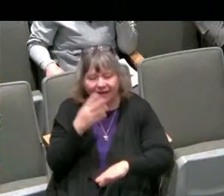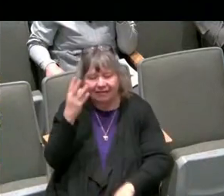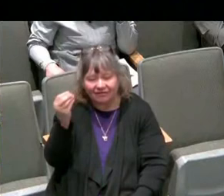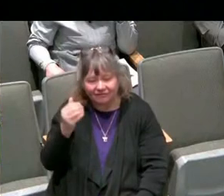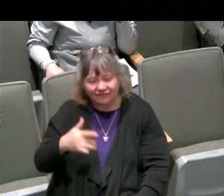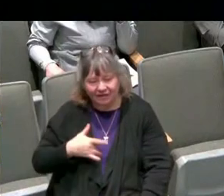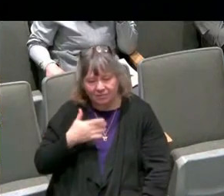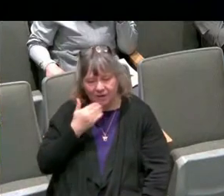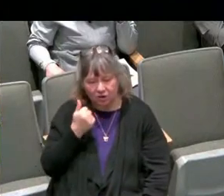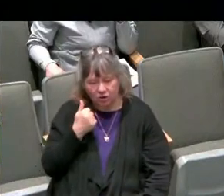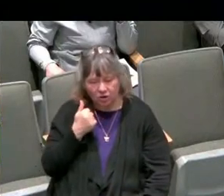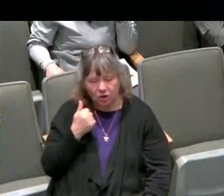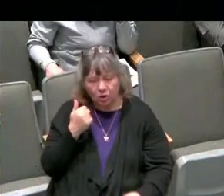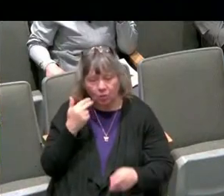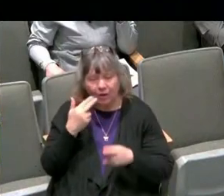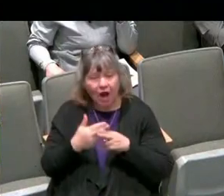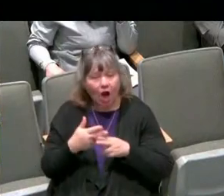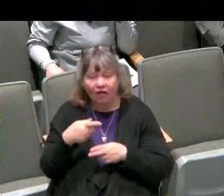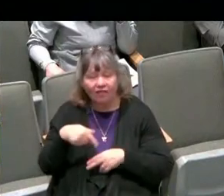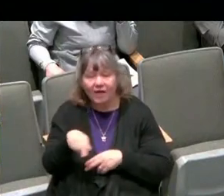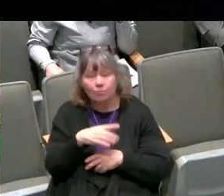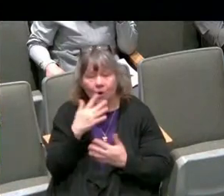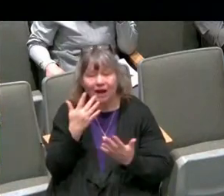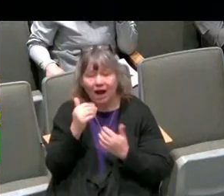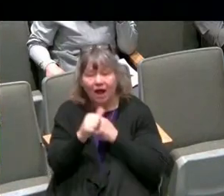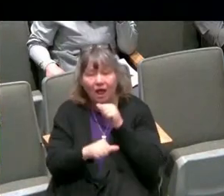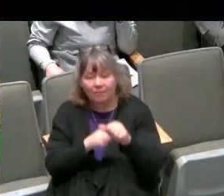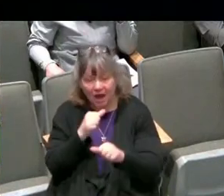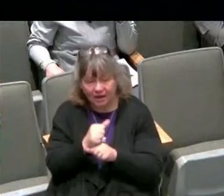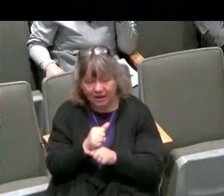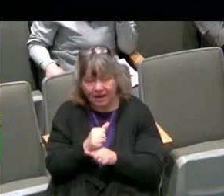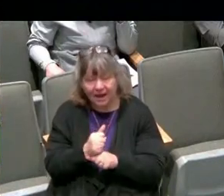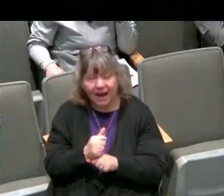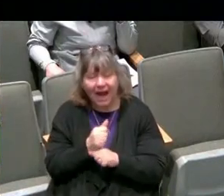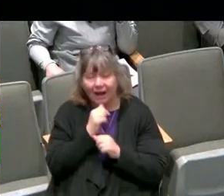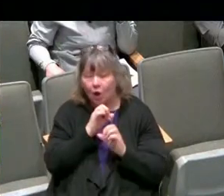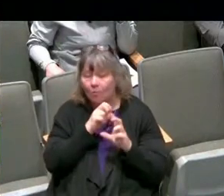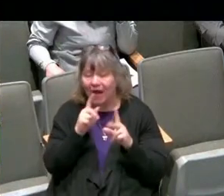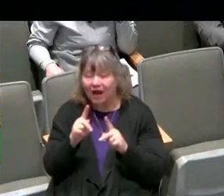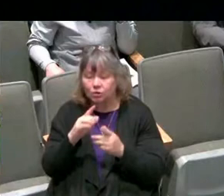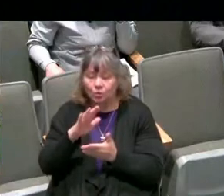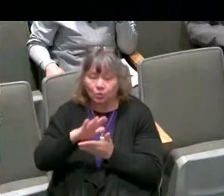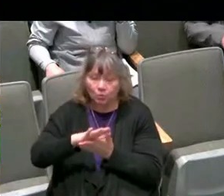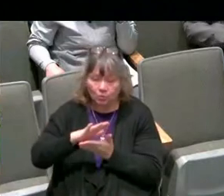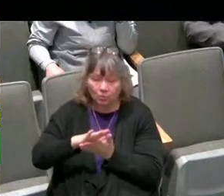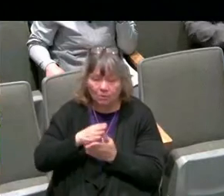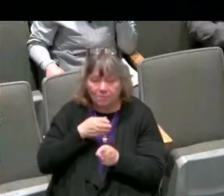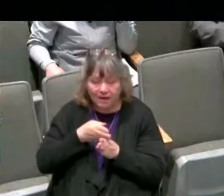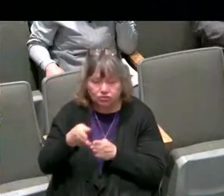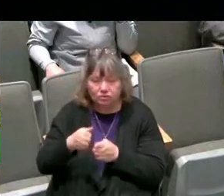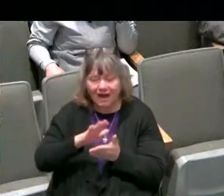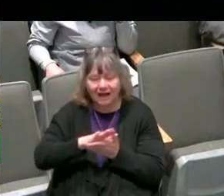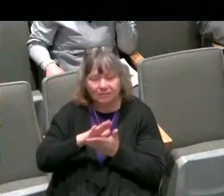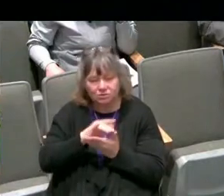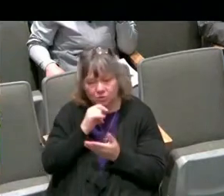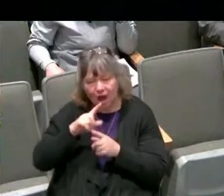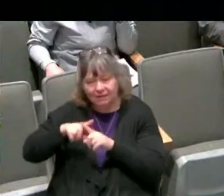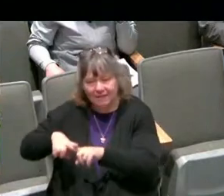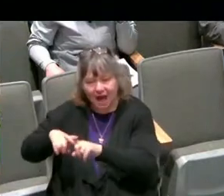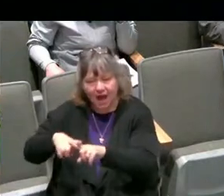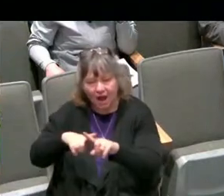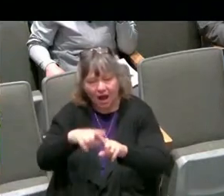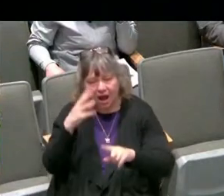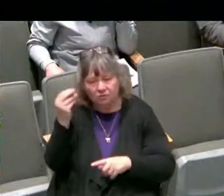we call them alumni and back into mainstream academics so that they're not dependent on those